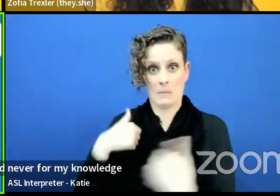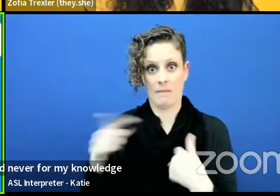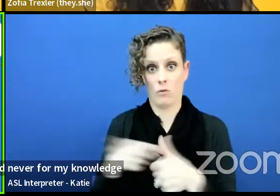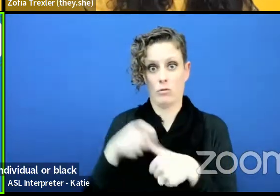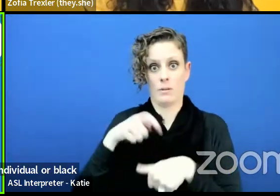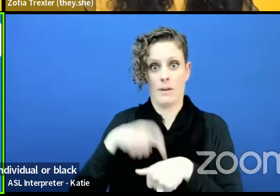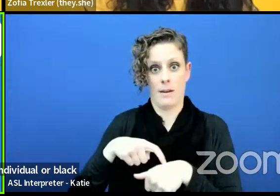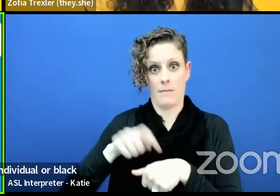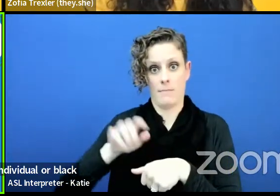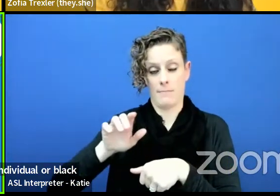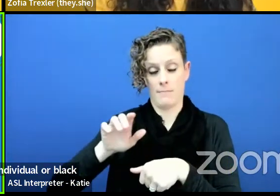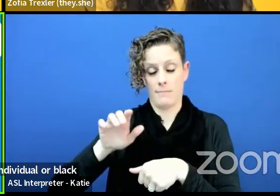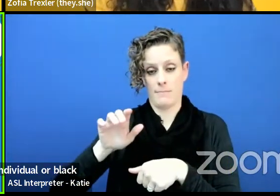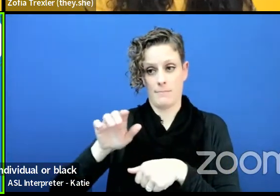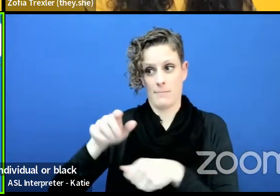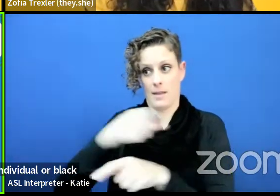to